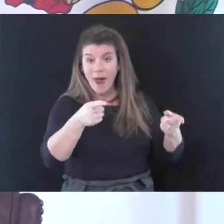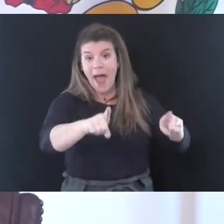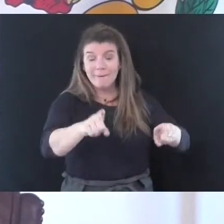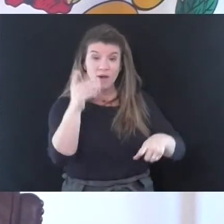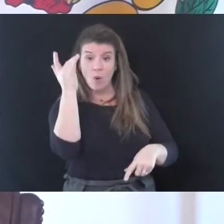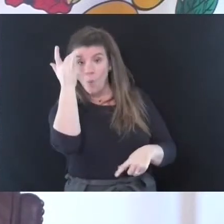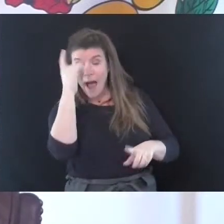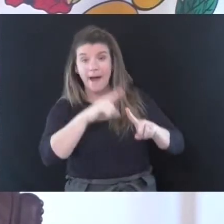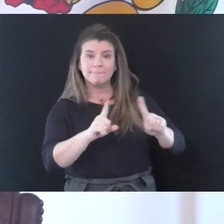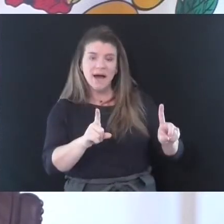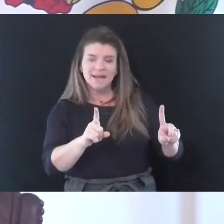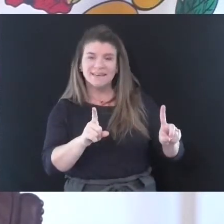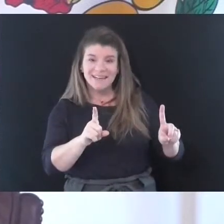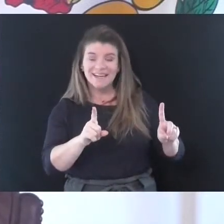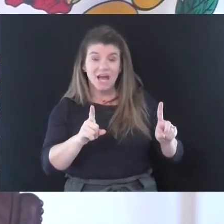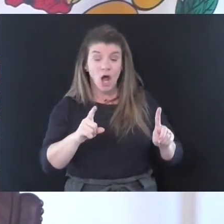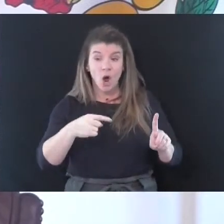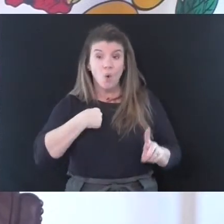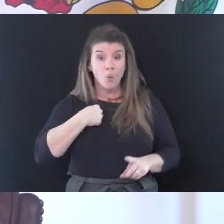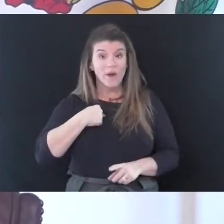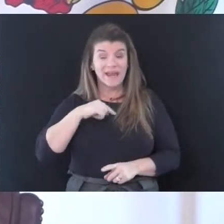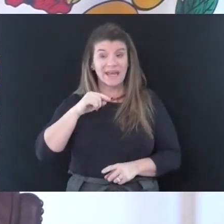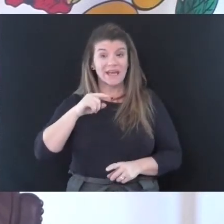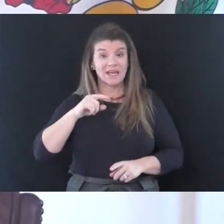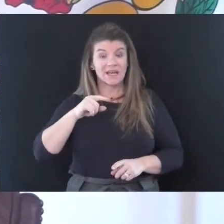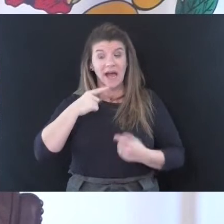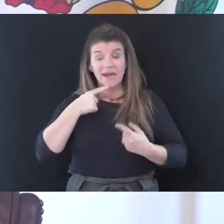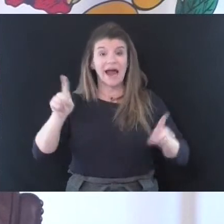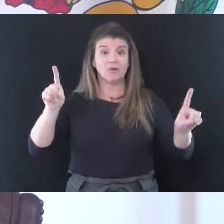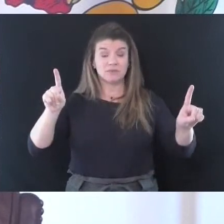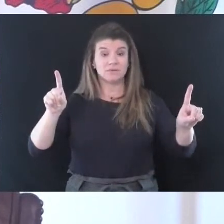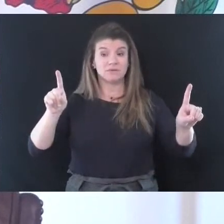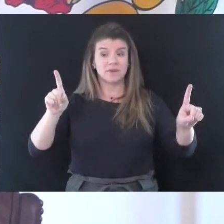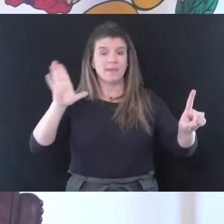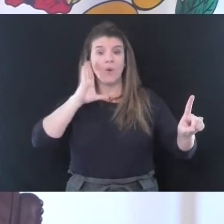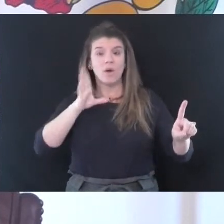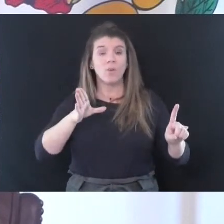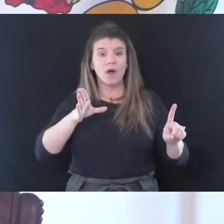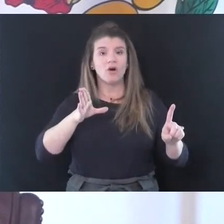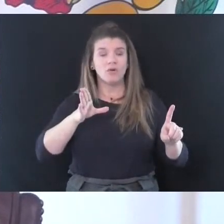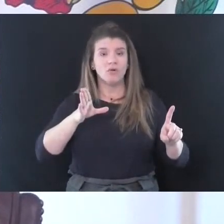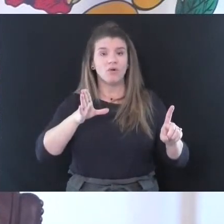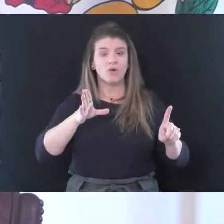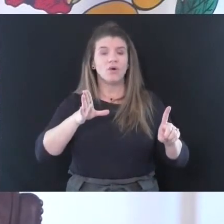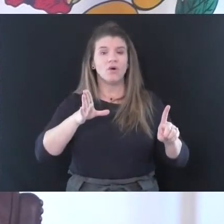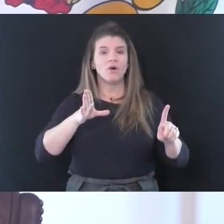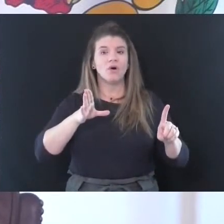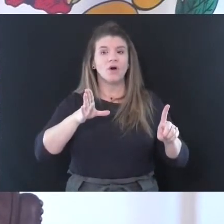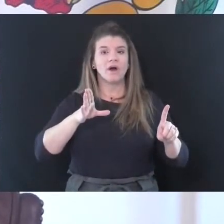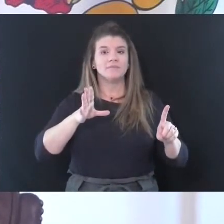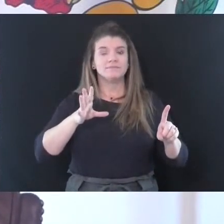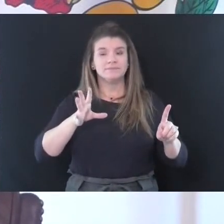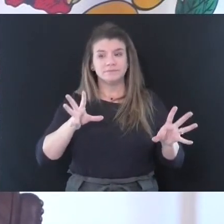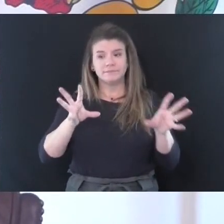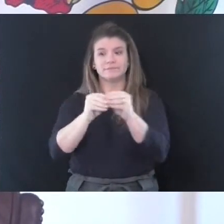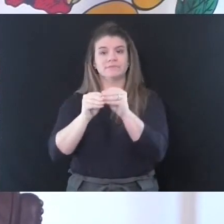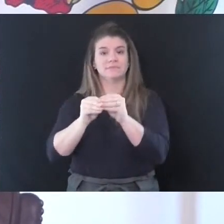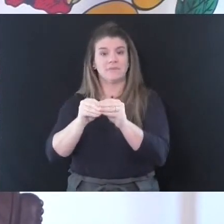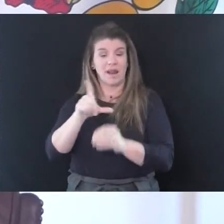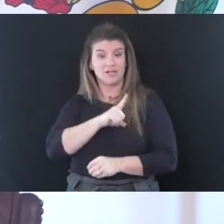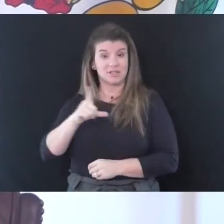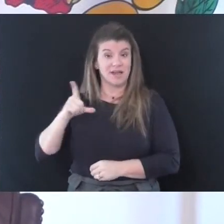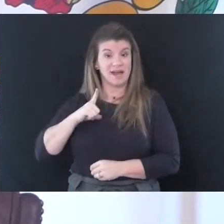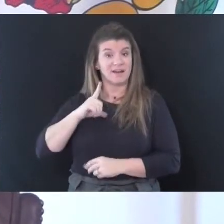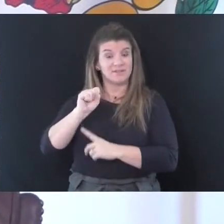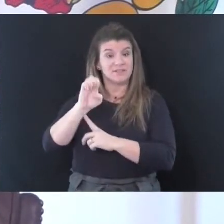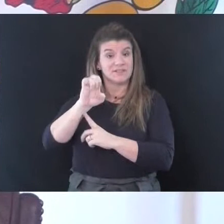but we did put out that we're going into session. We've got a lot